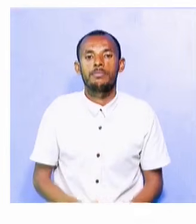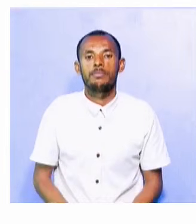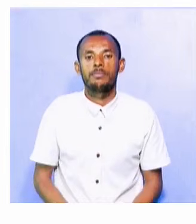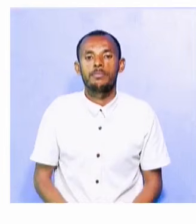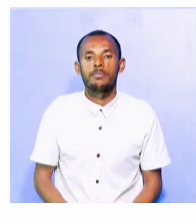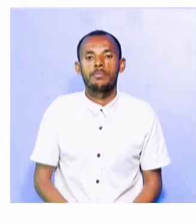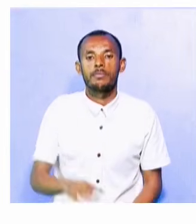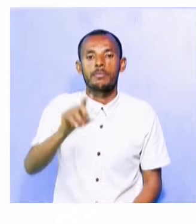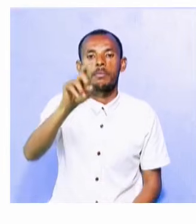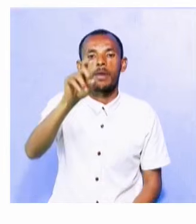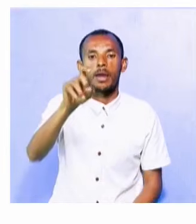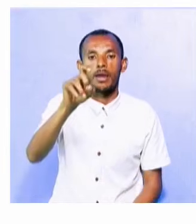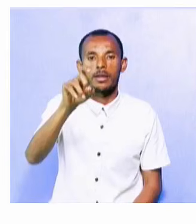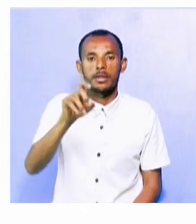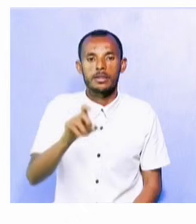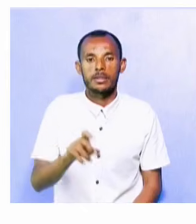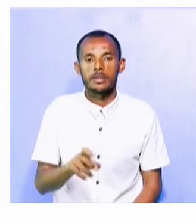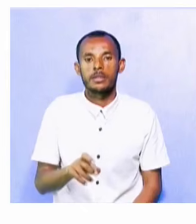x be